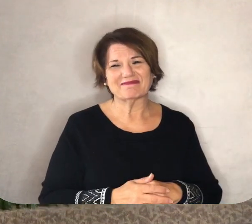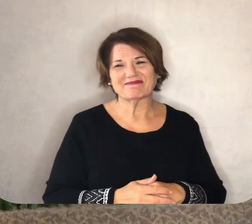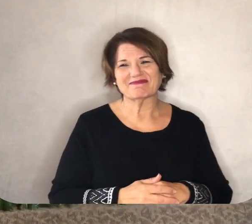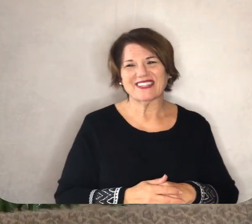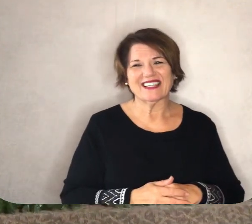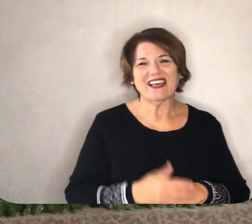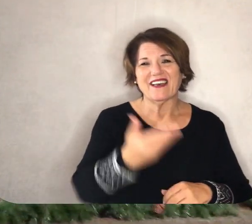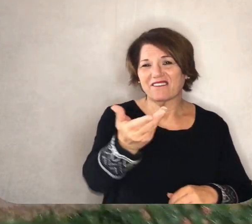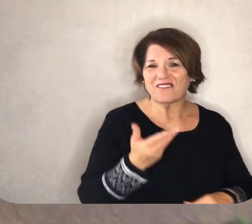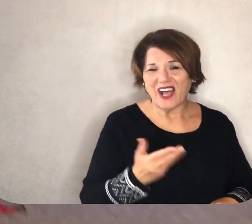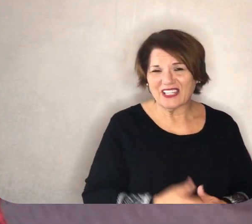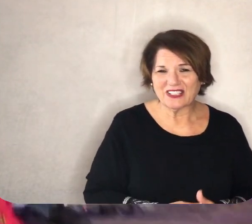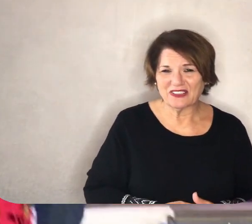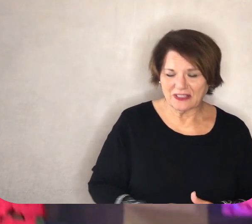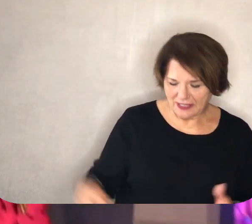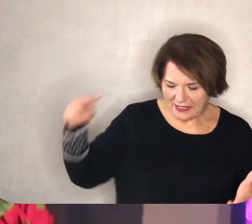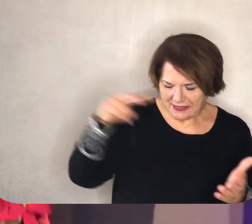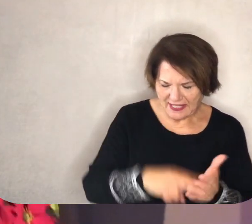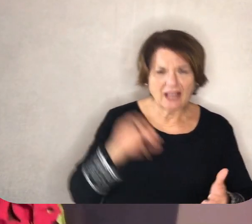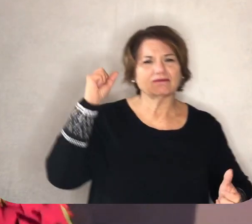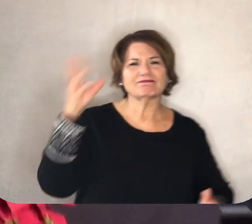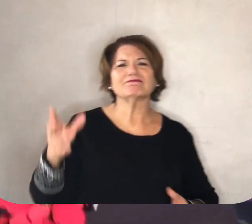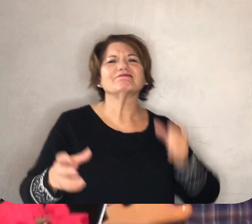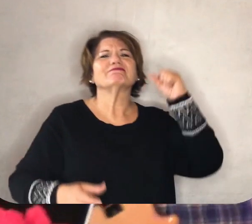Again, we invite you to stand and sing with me.